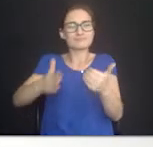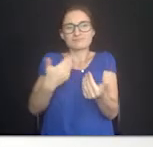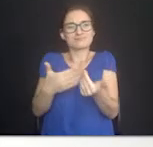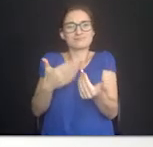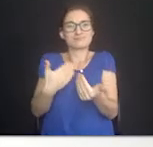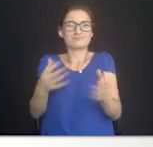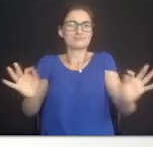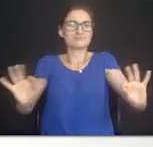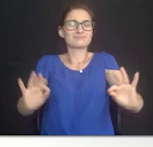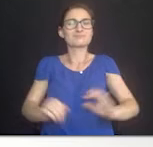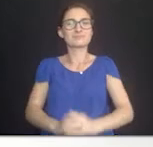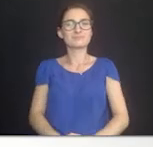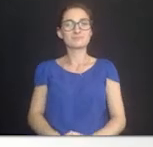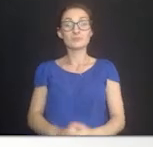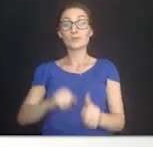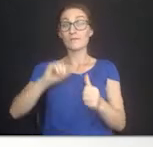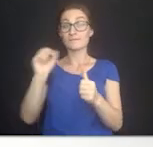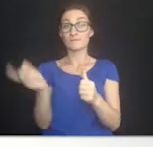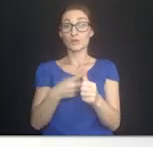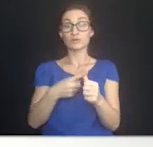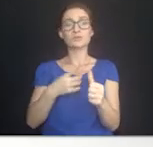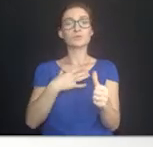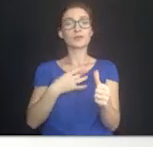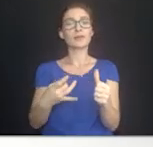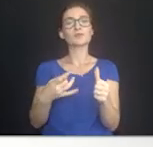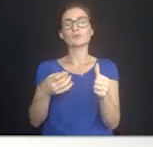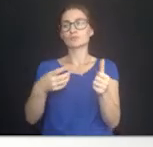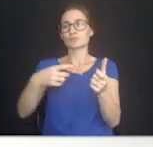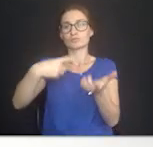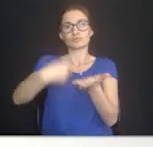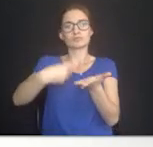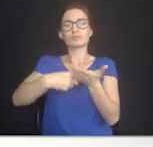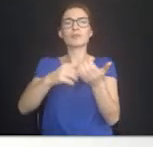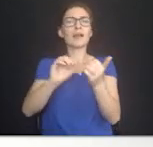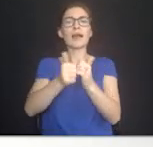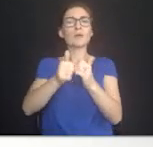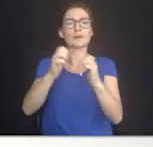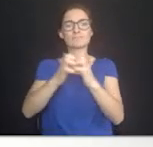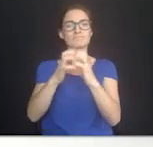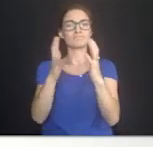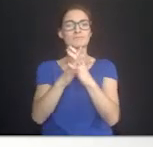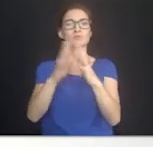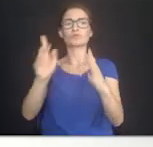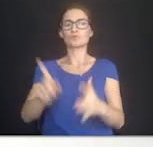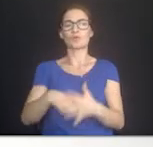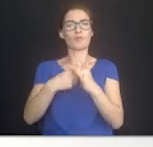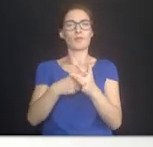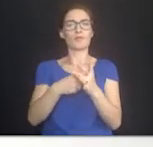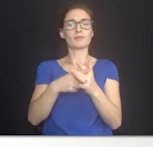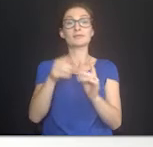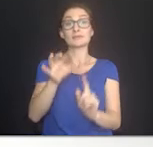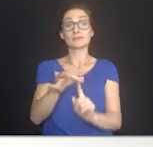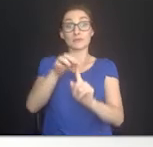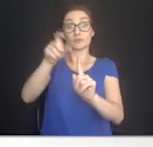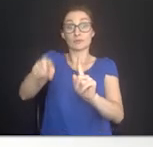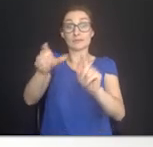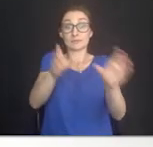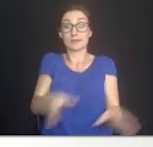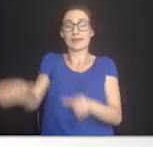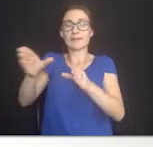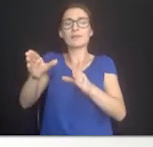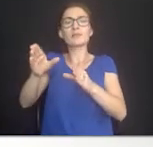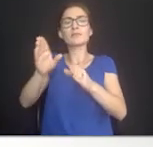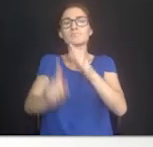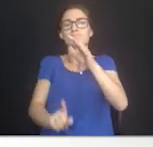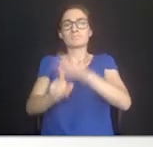So the first thing we like to talk about is, how did this stuff all come about, right? Special needs planning really exists because we were